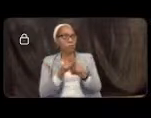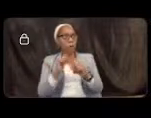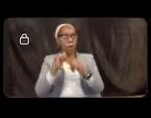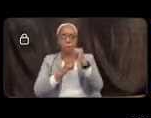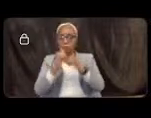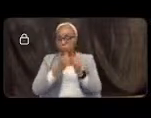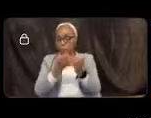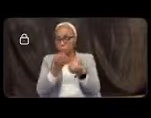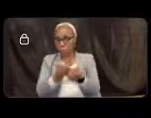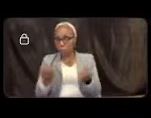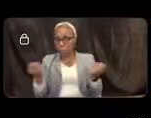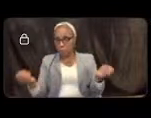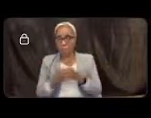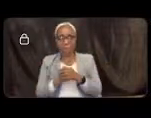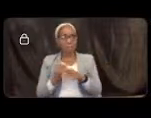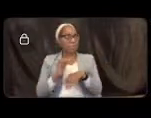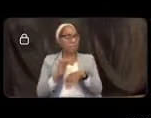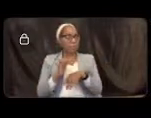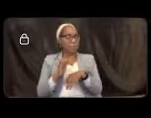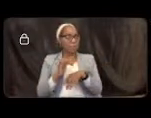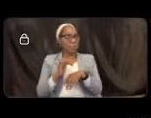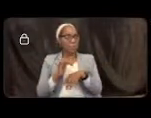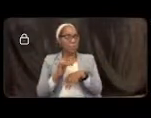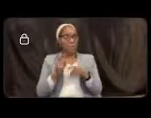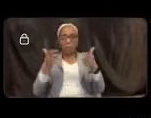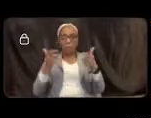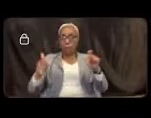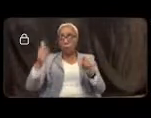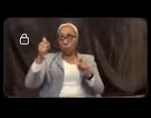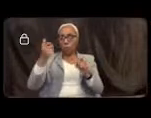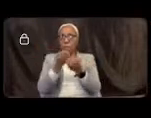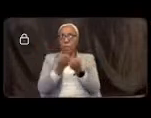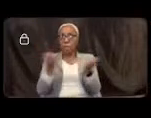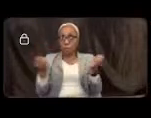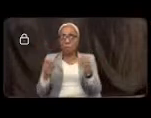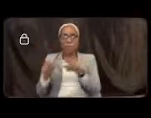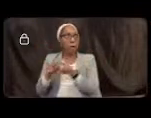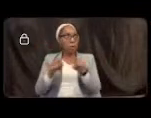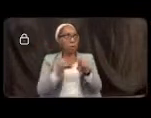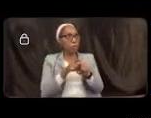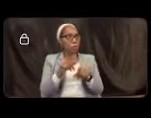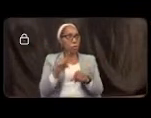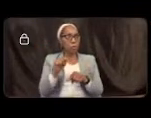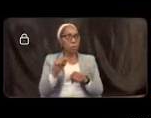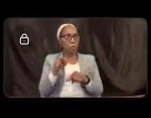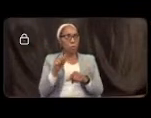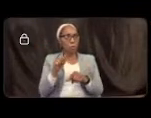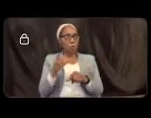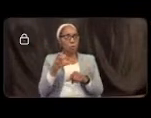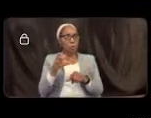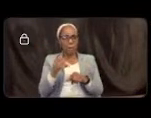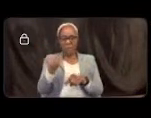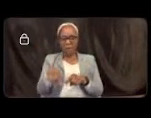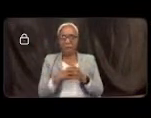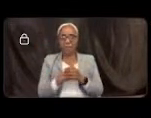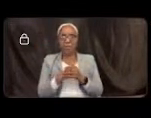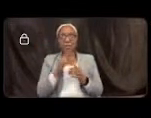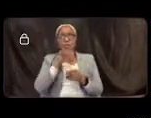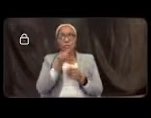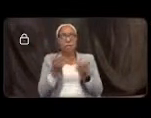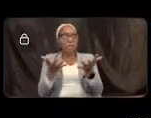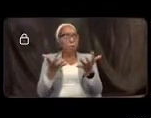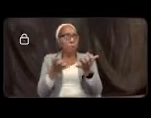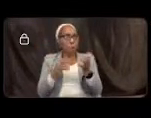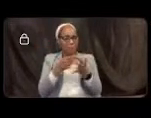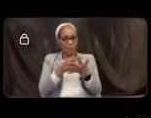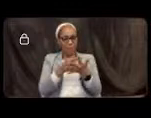construction equipment. Think of like larger equipment, also track hoes, stuff like that. And really, you really want